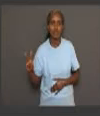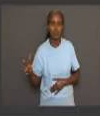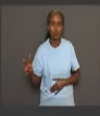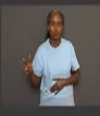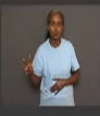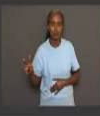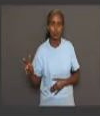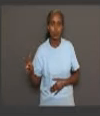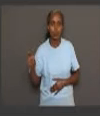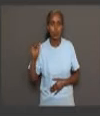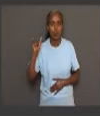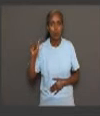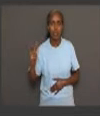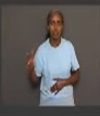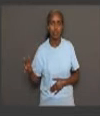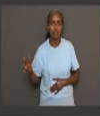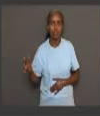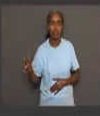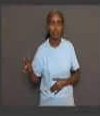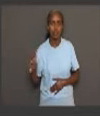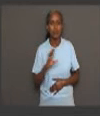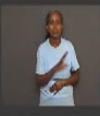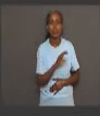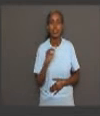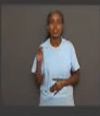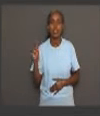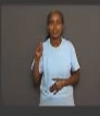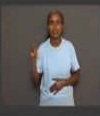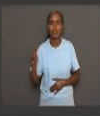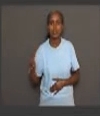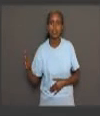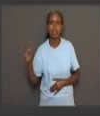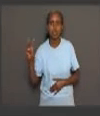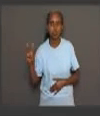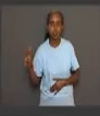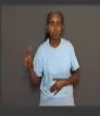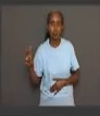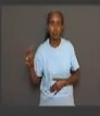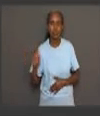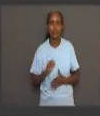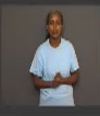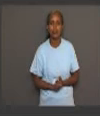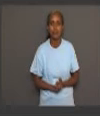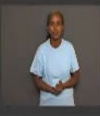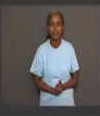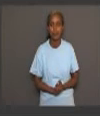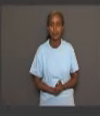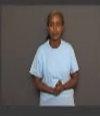x2, y2, and z2, respectively.